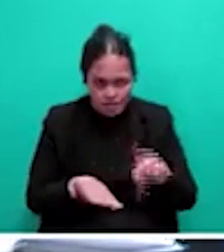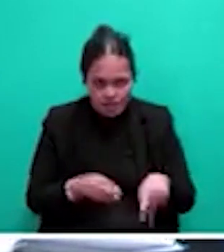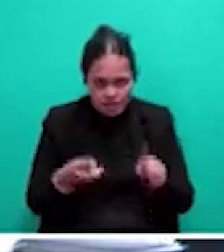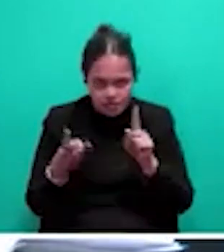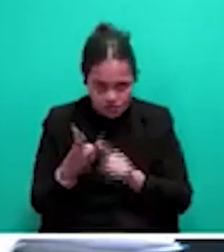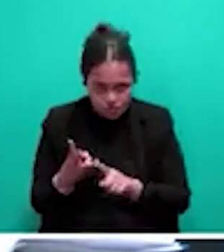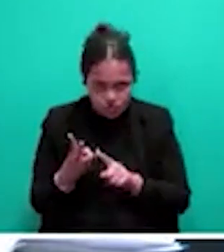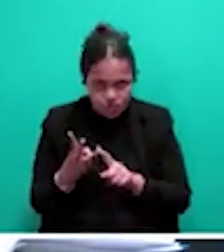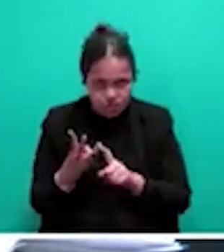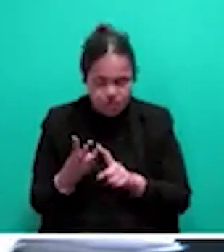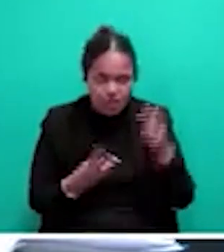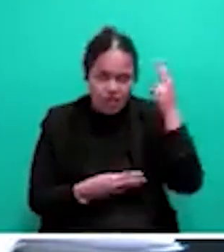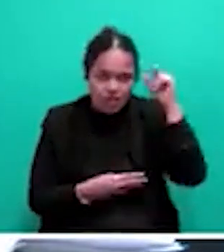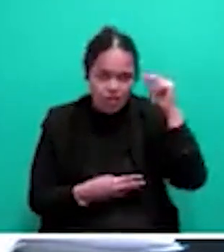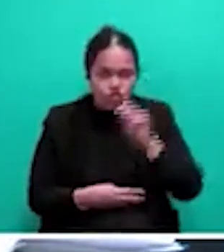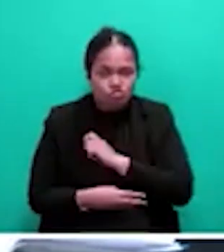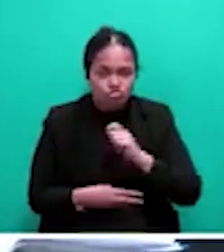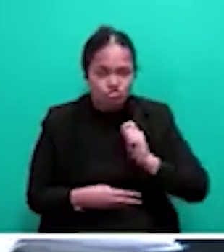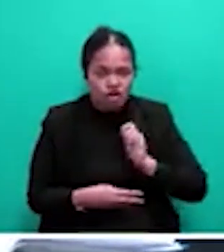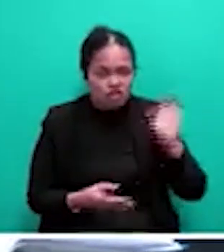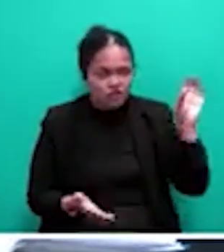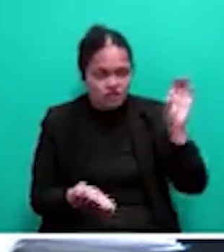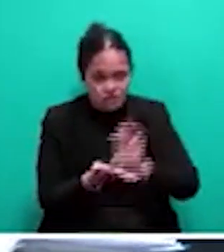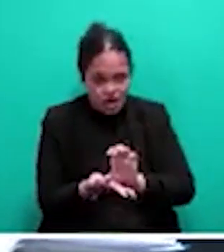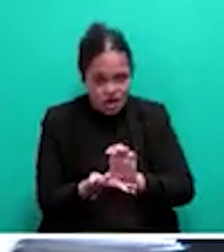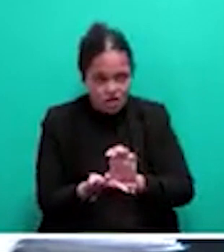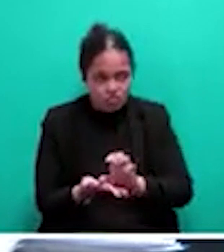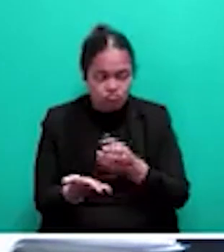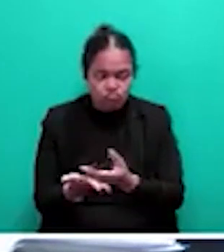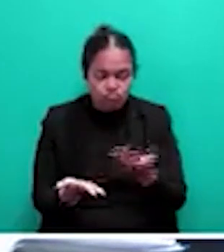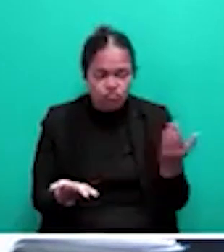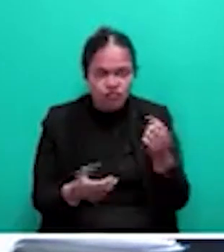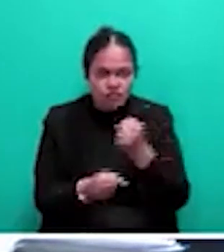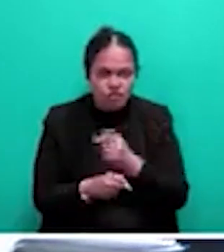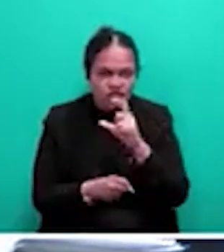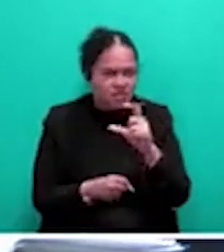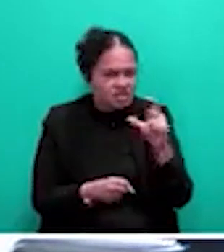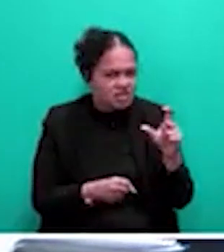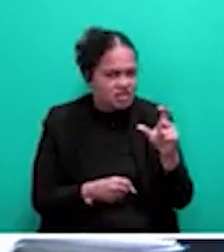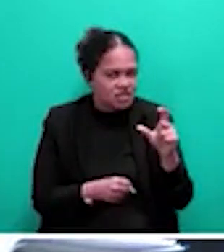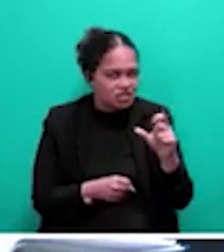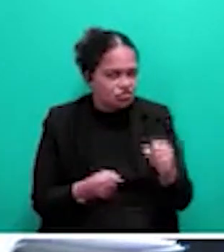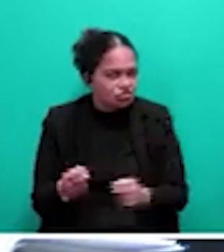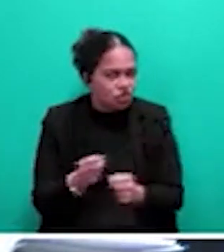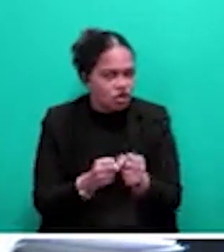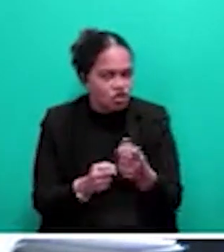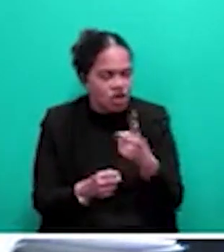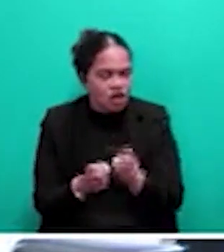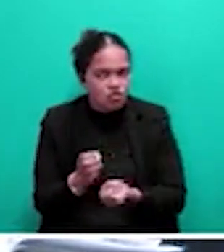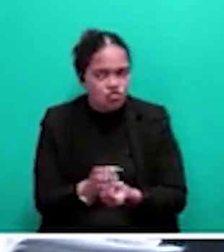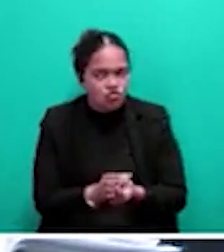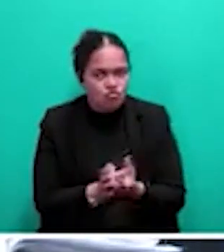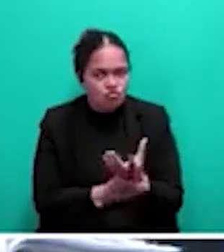3, the i-Taukei Trust Fund be moved under the proposed GCC structure and grow